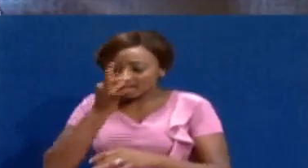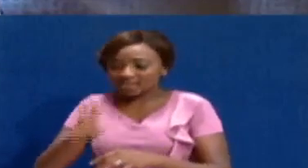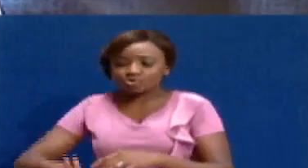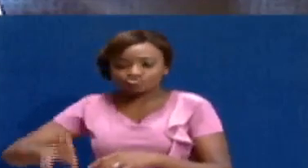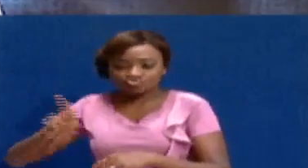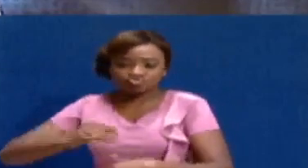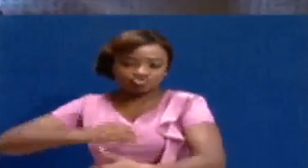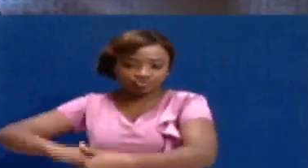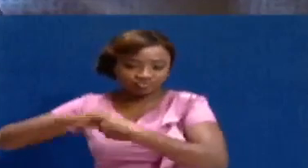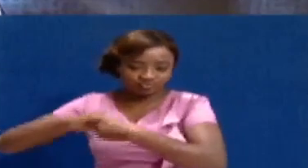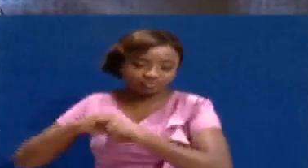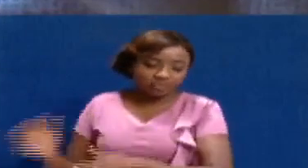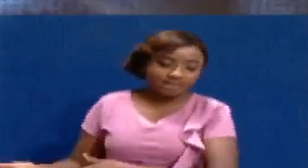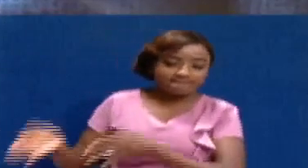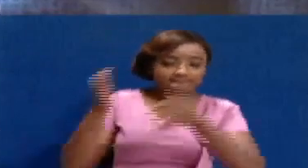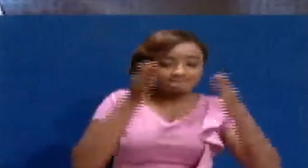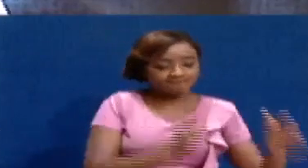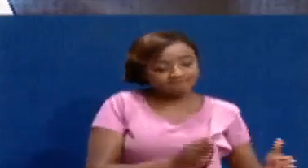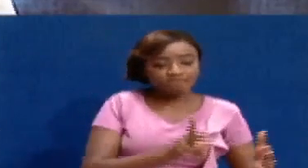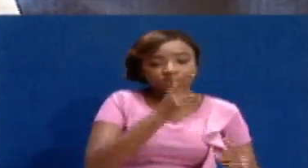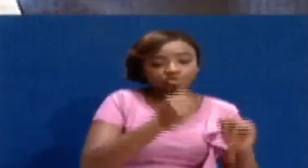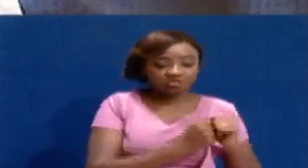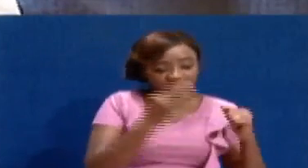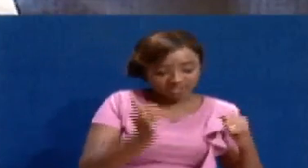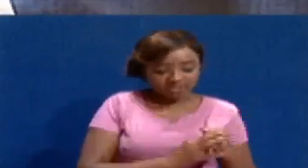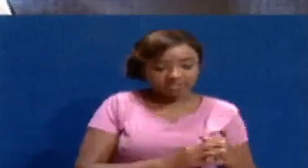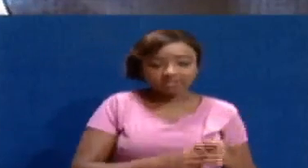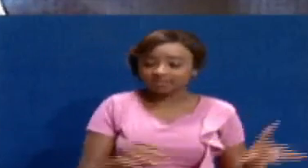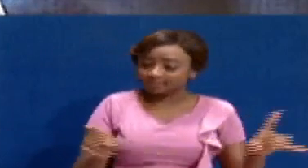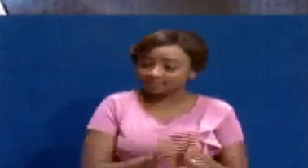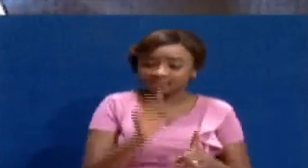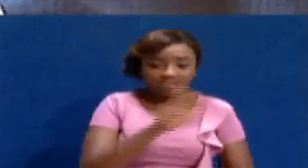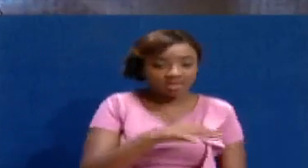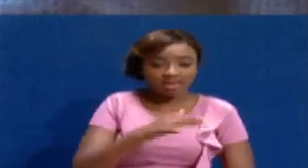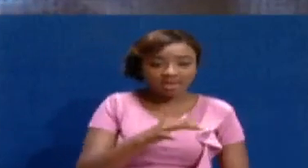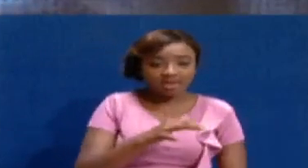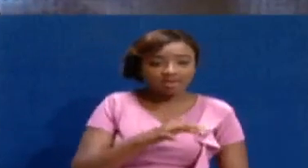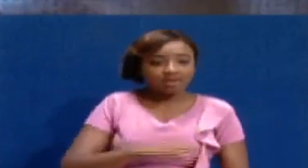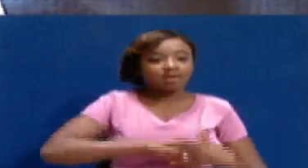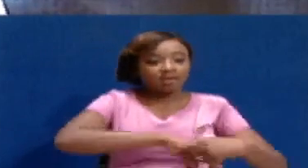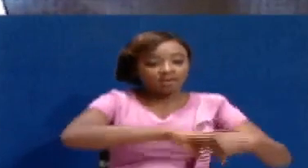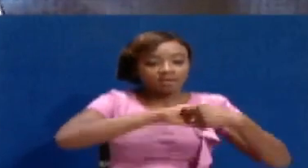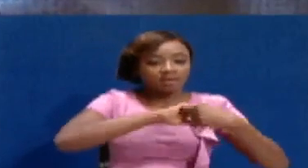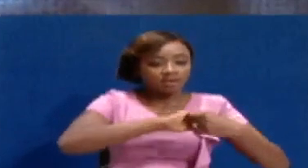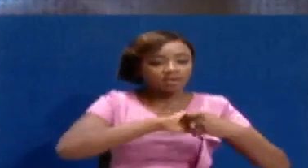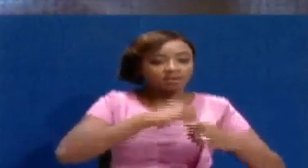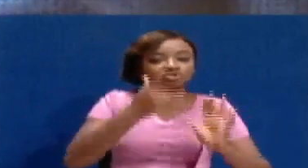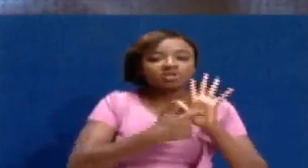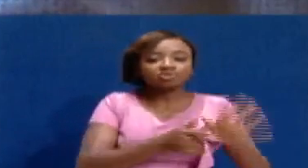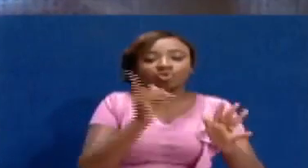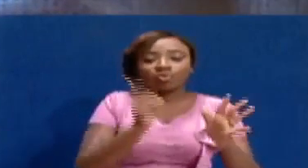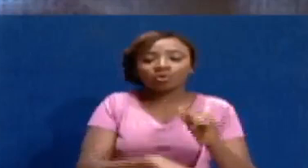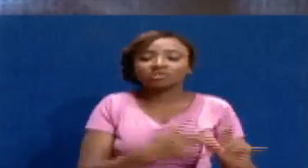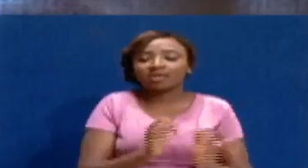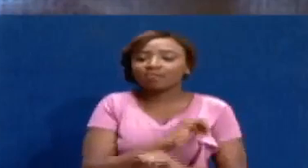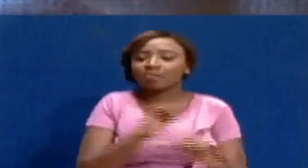Uhuru Kenyatta and ODM leader Raila Odinga shook hands on the same steps of Harambee House as a mark of reconciliation